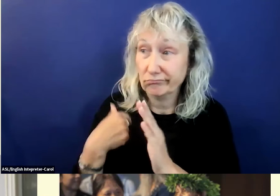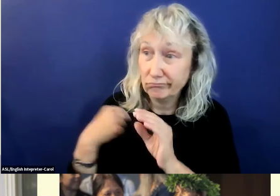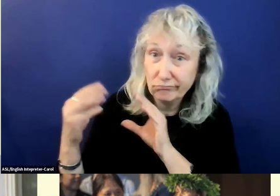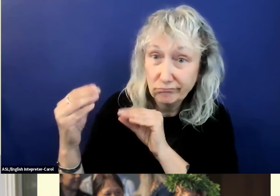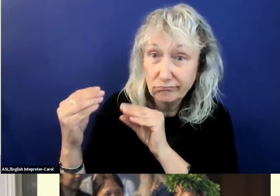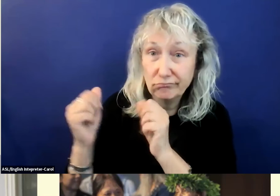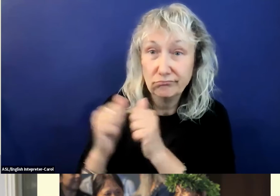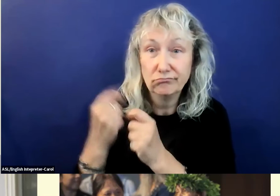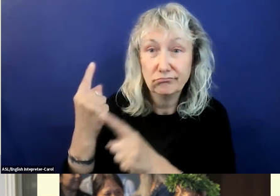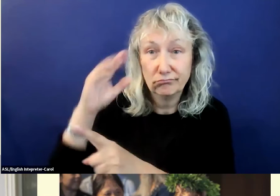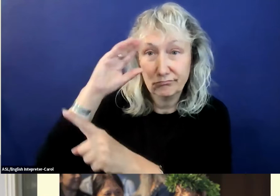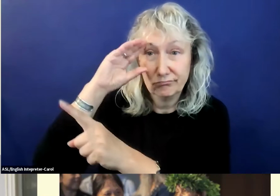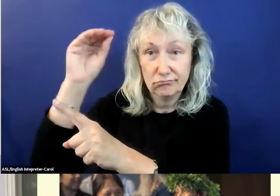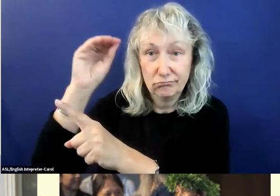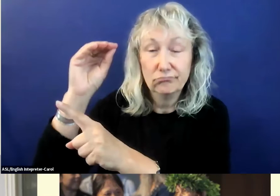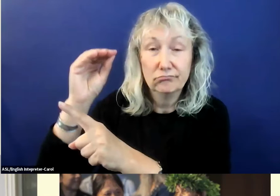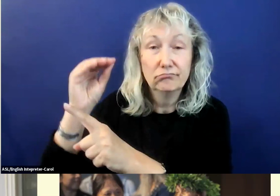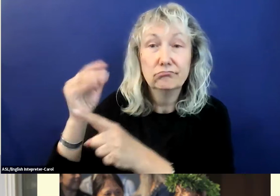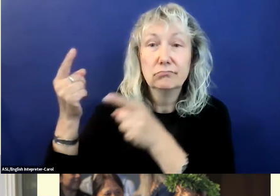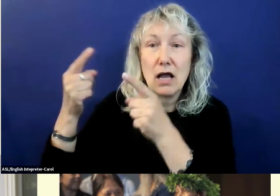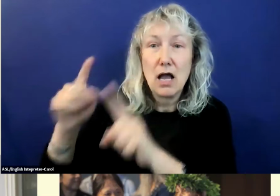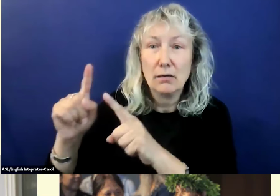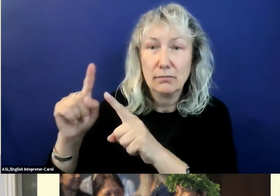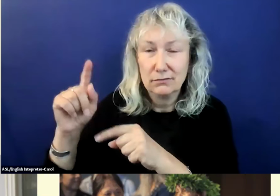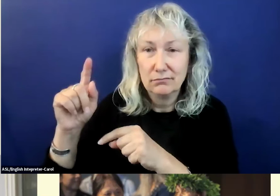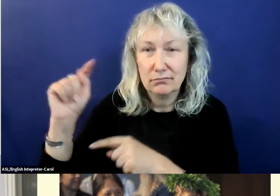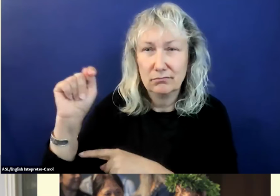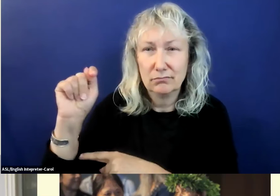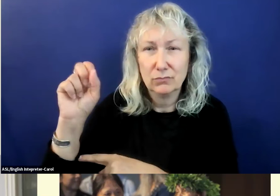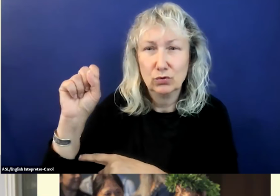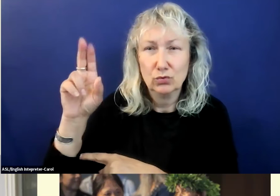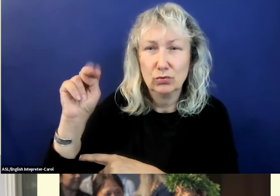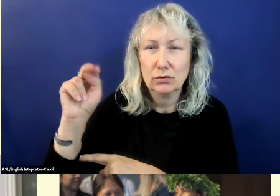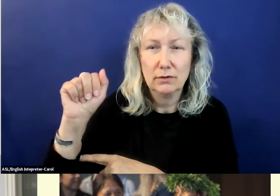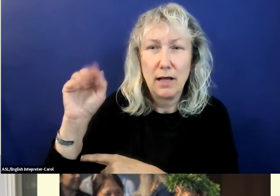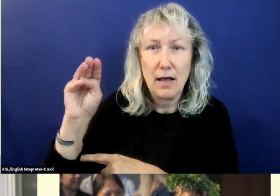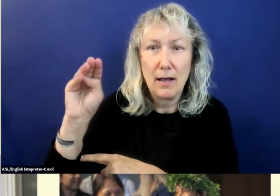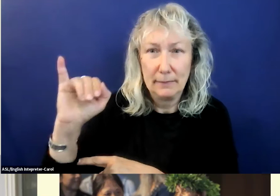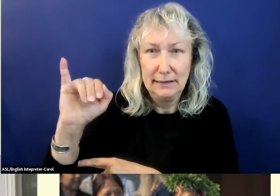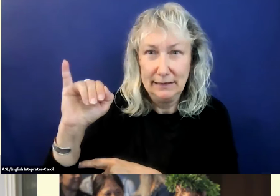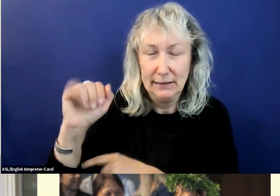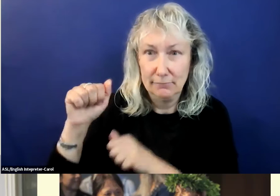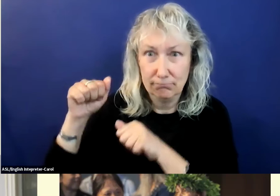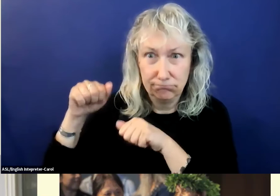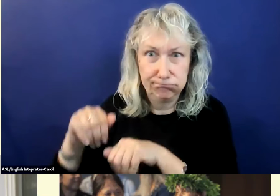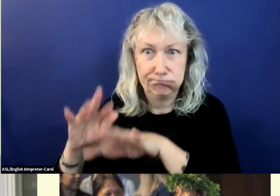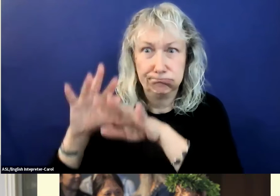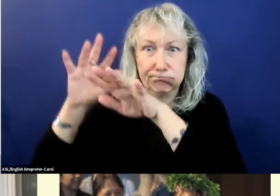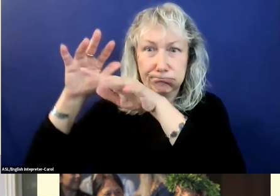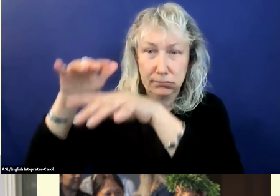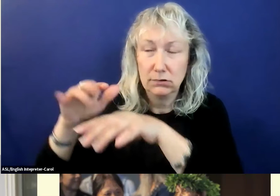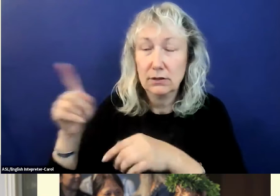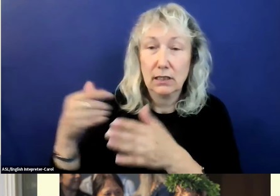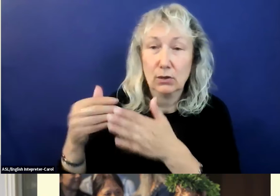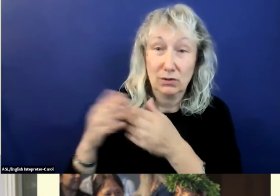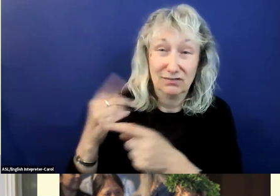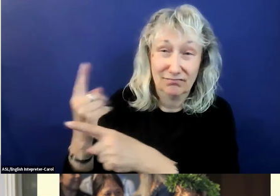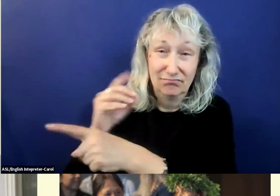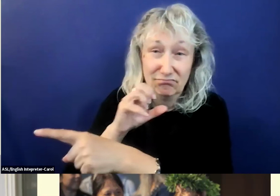what happened with the eruptions and the tsunami that happened in the island. This old man was working in the